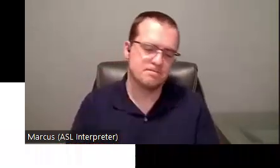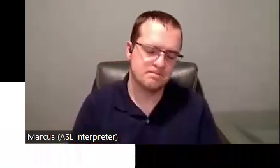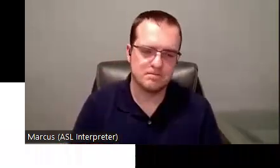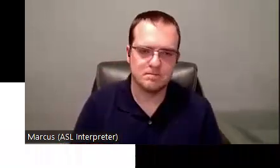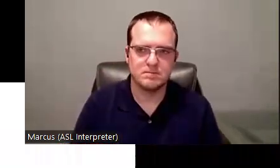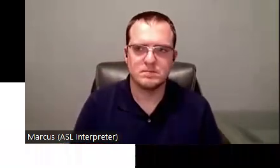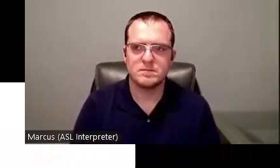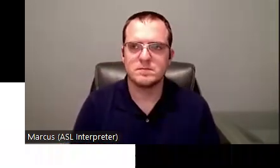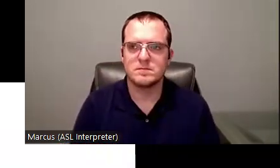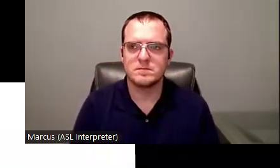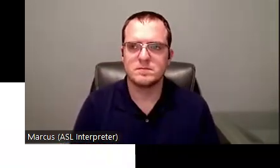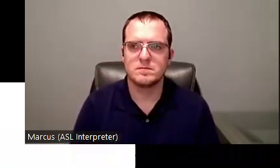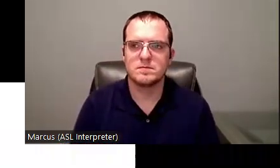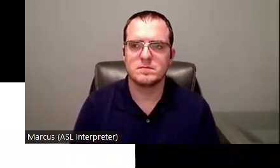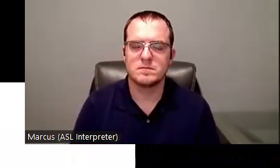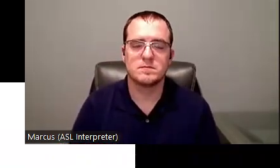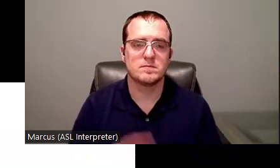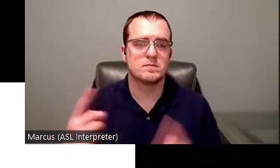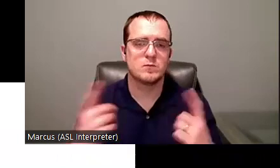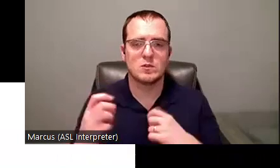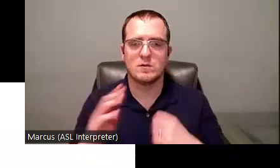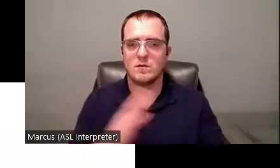Thank you, Julie. Any questions from board members?